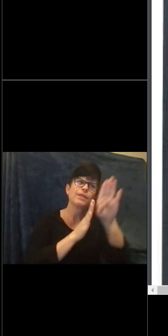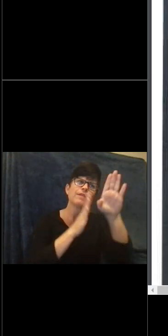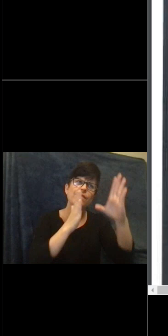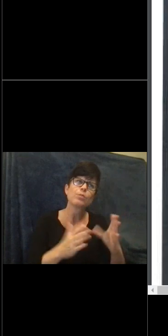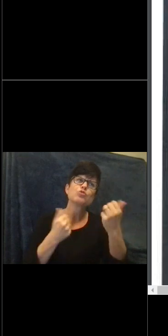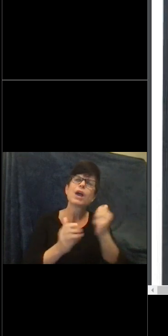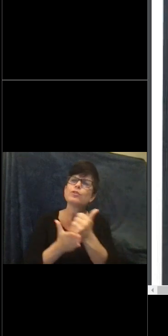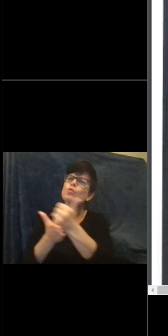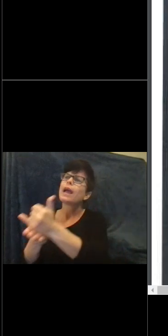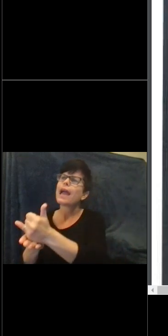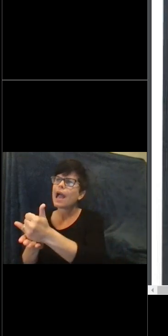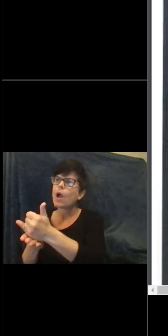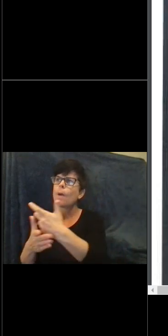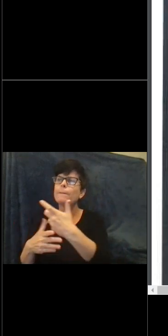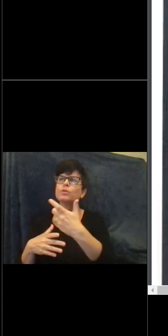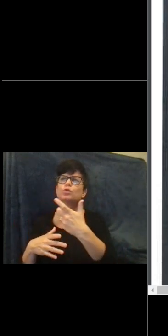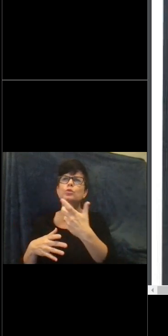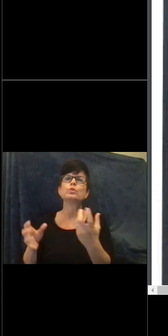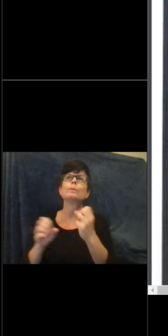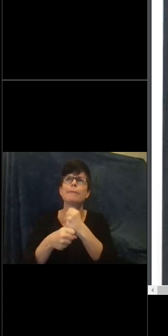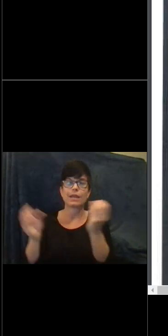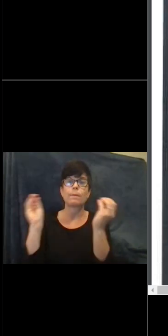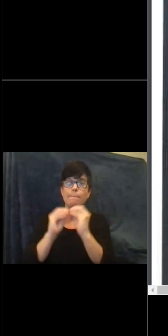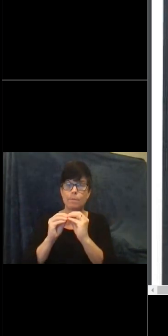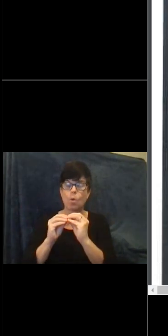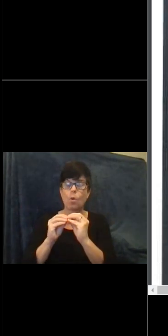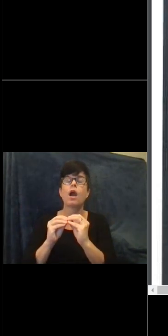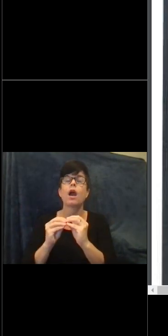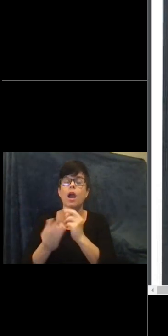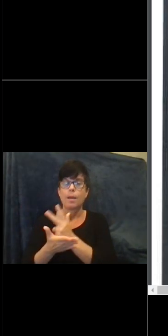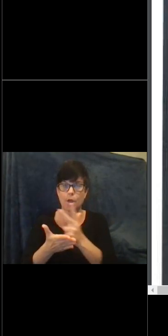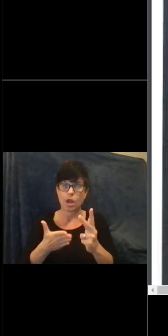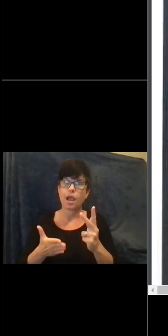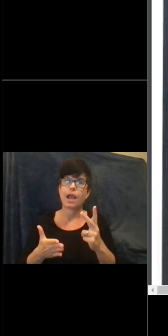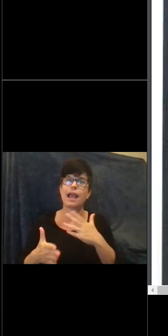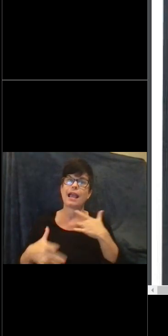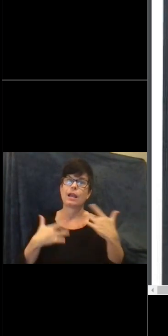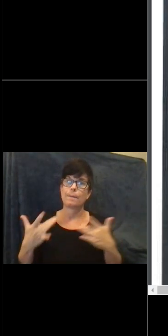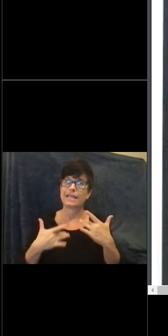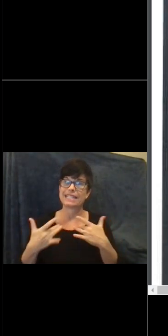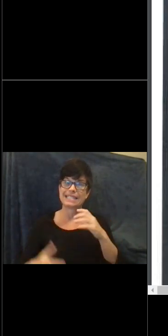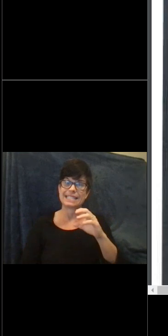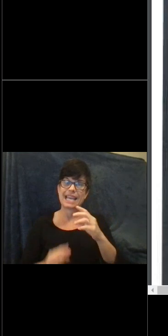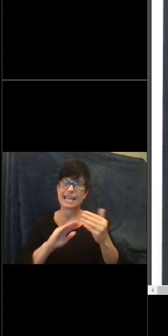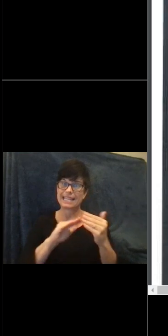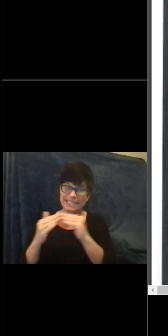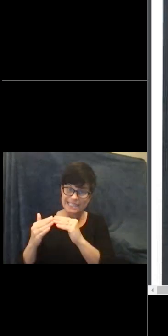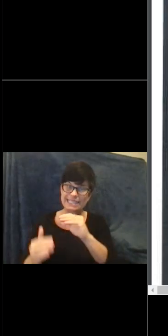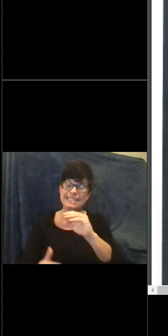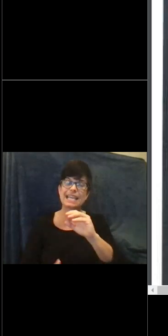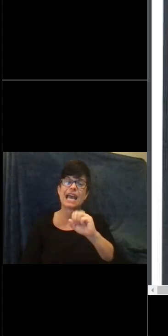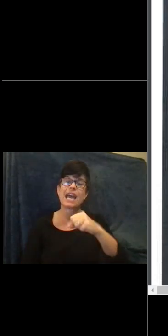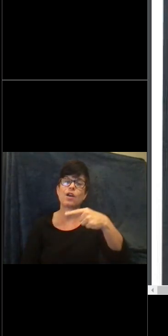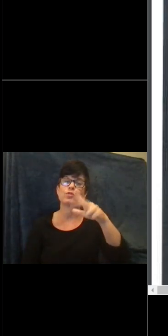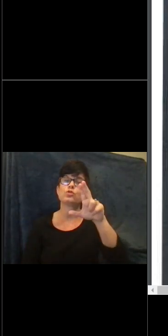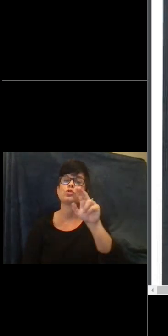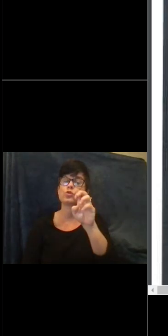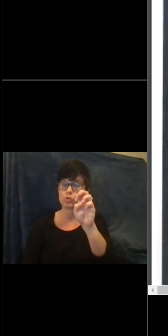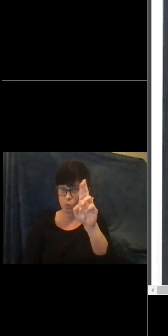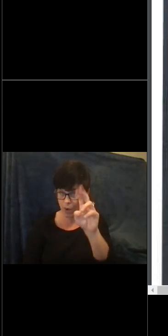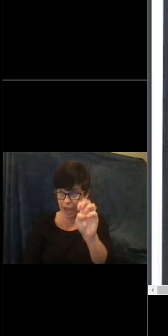going to be additional parking, and I'm excited that Town Square is incorporating public parking and the Pierce is going to have public parking. But